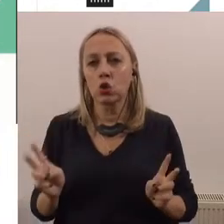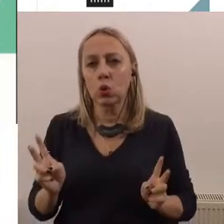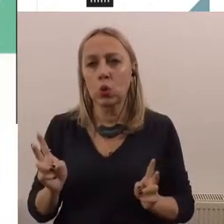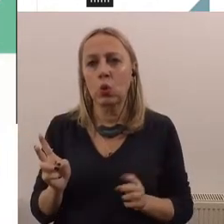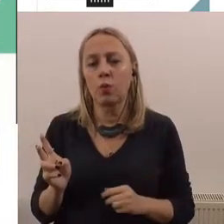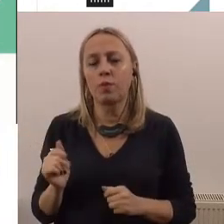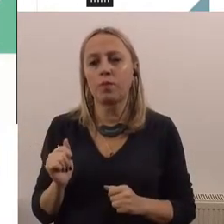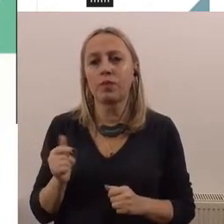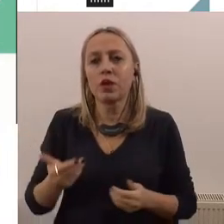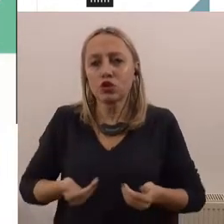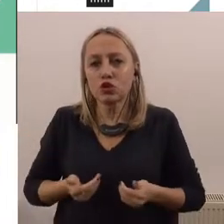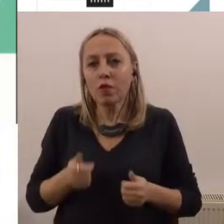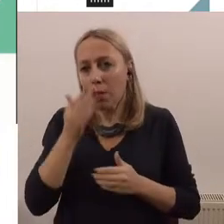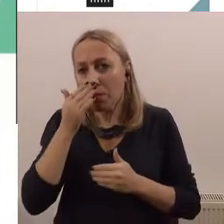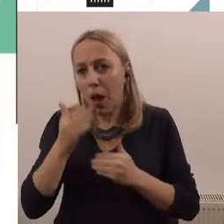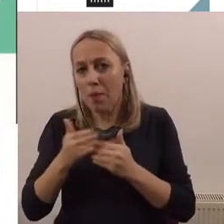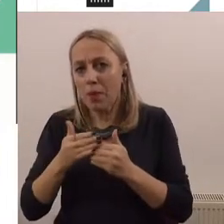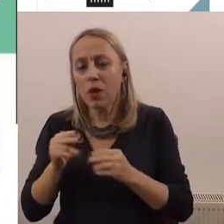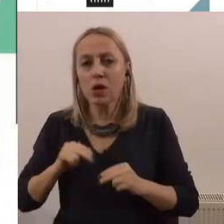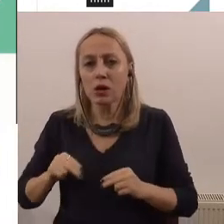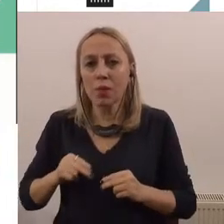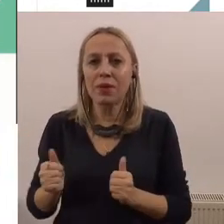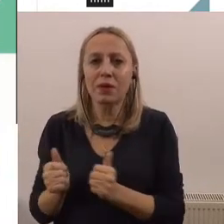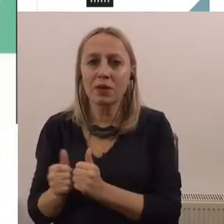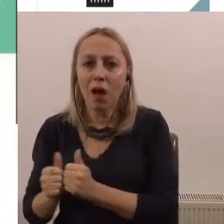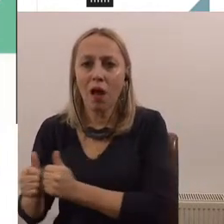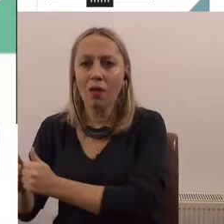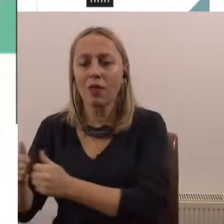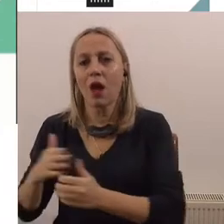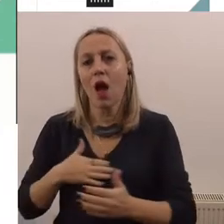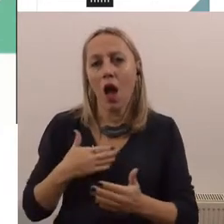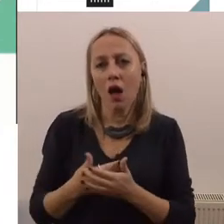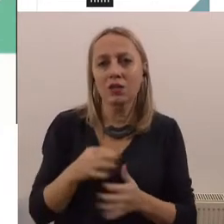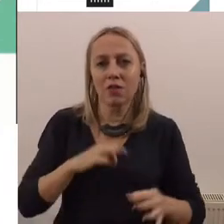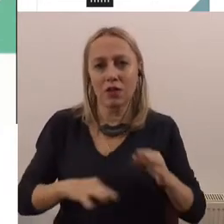of the park, of this place,